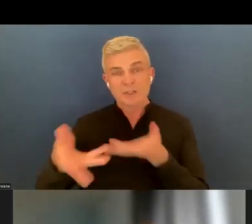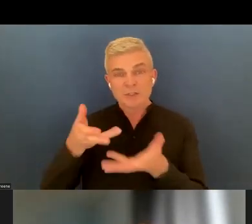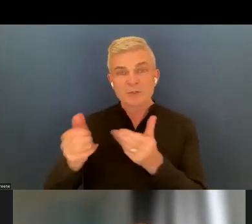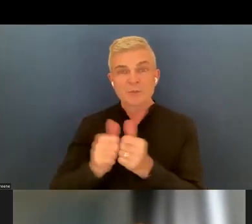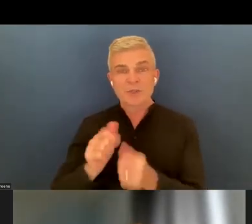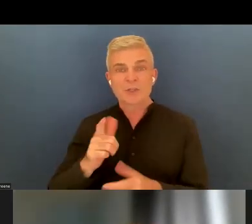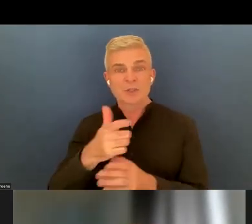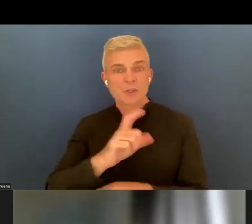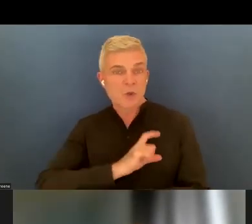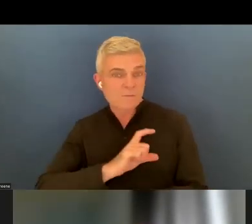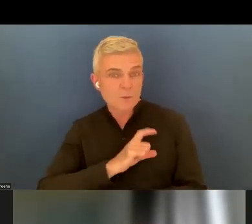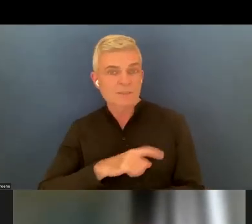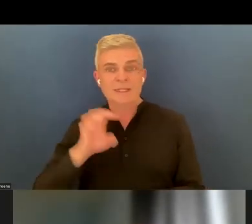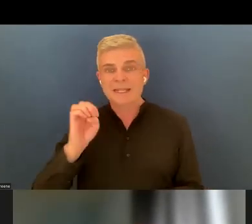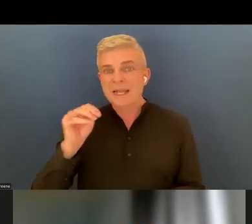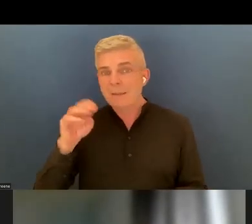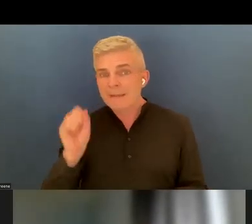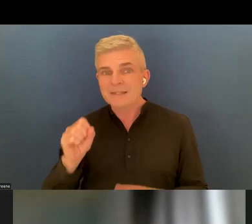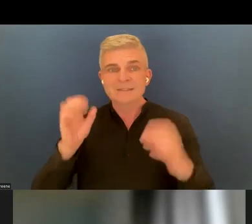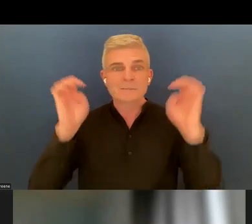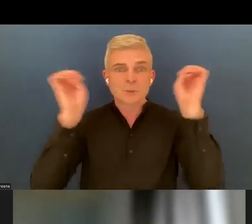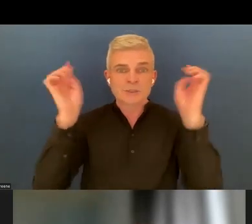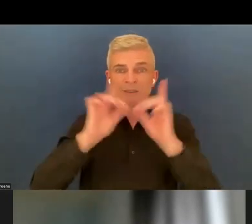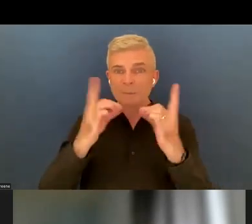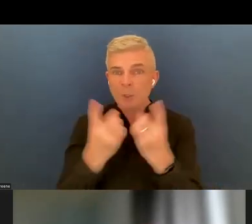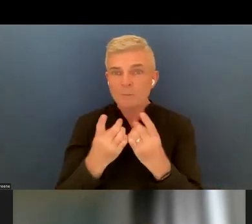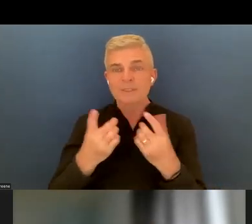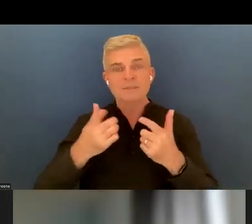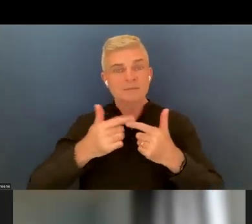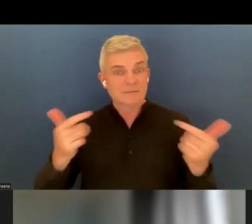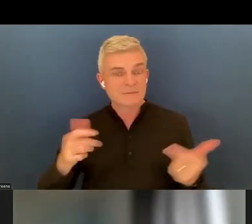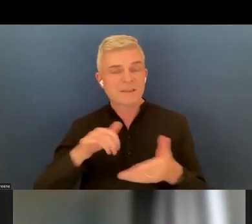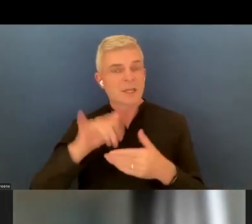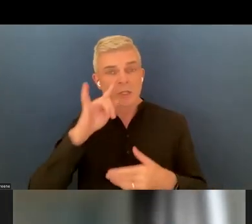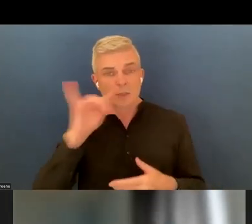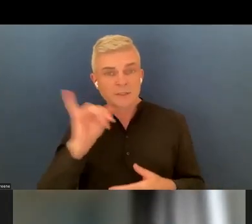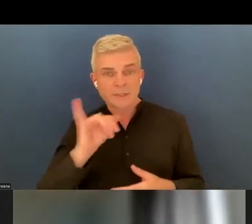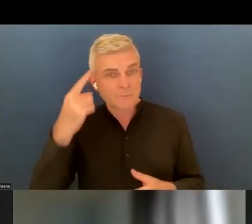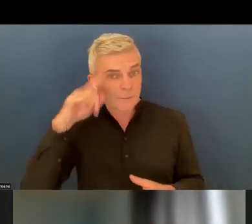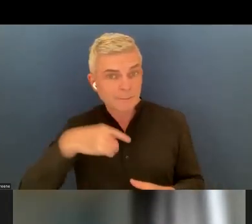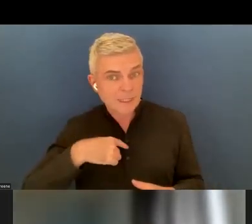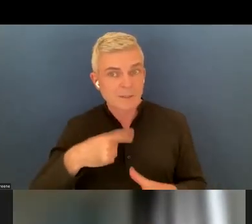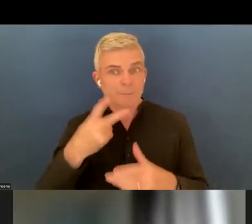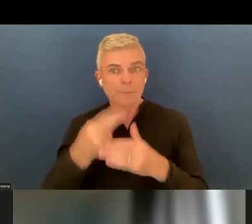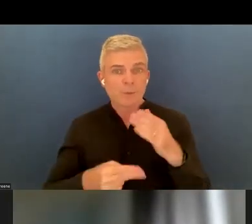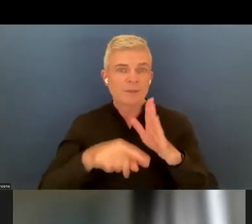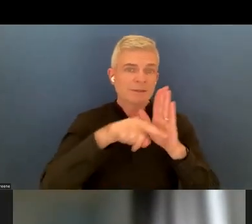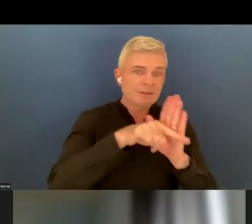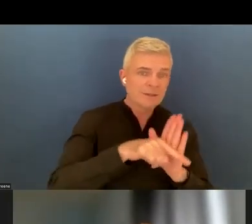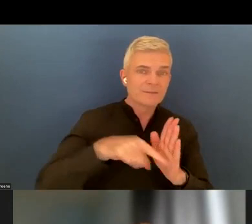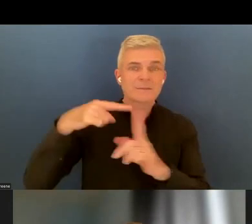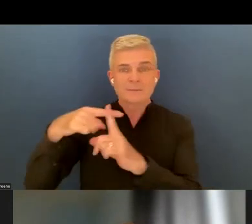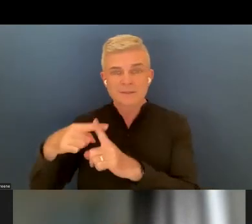enforcement, EMS, emergency departments, what that looked like for me, both in, negative and positive ways,